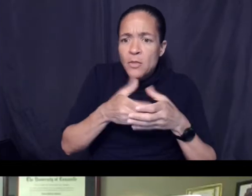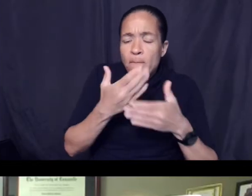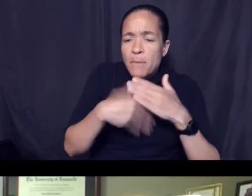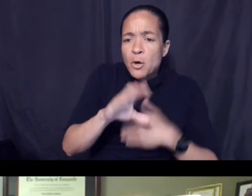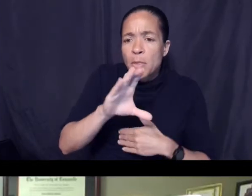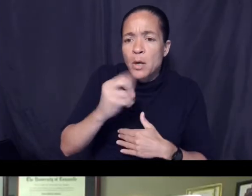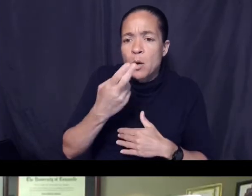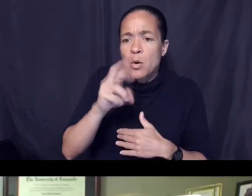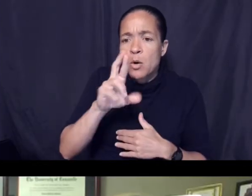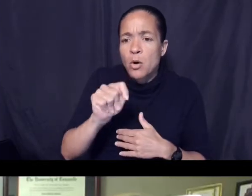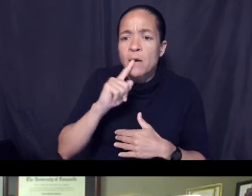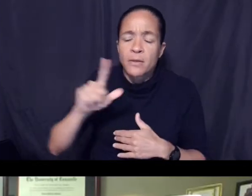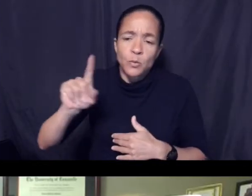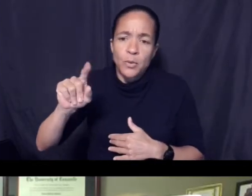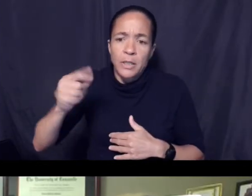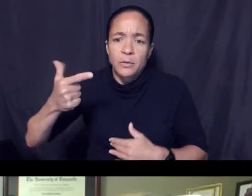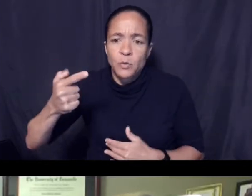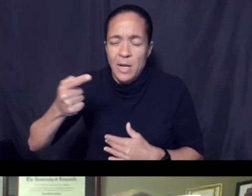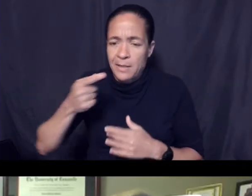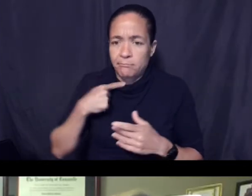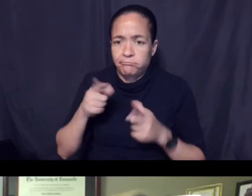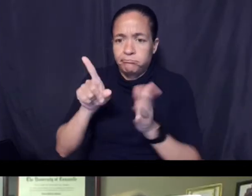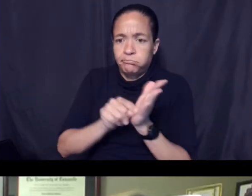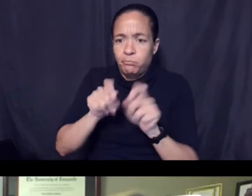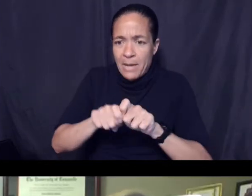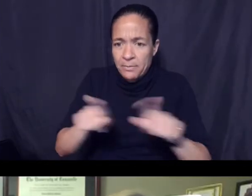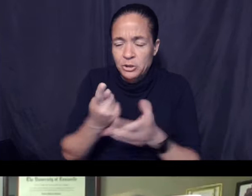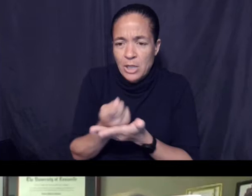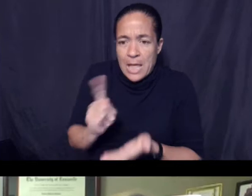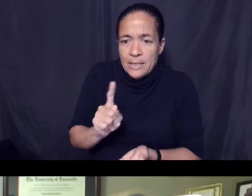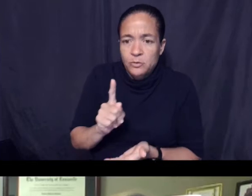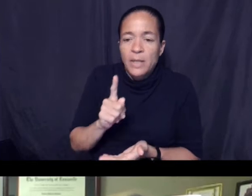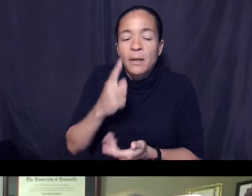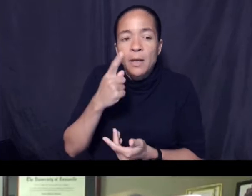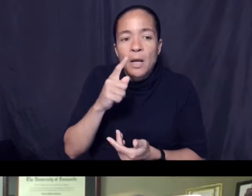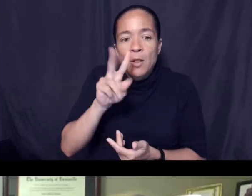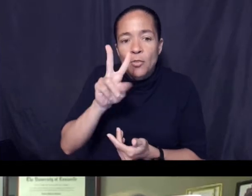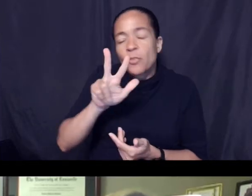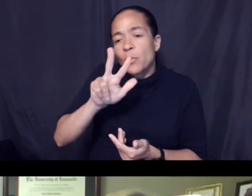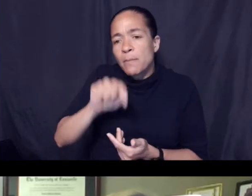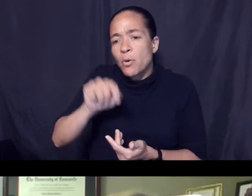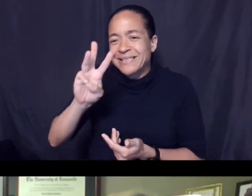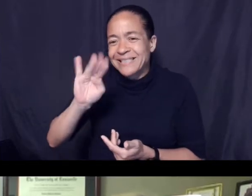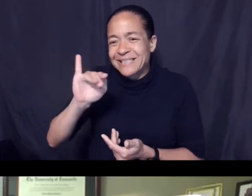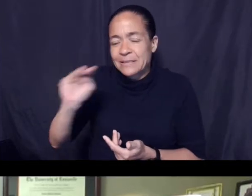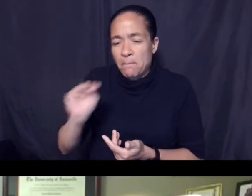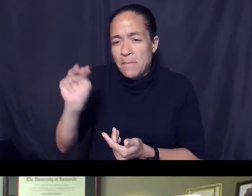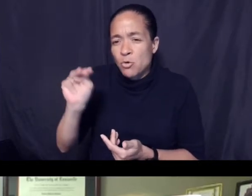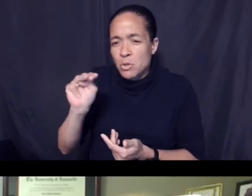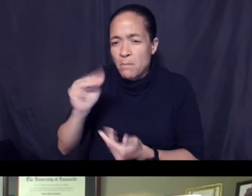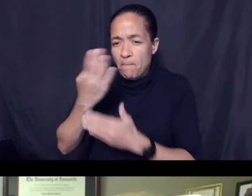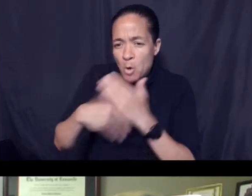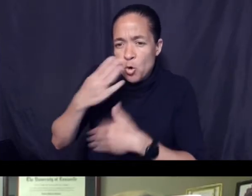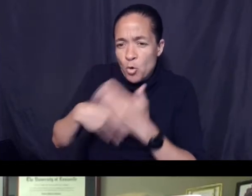in the United States was actually just published last week. It was thought to be 3.6 million live births, a little bit down from previous years where it